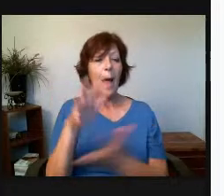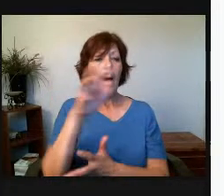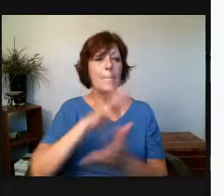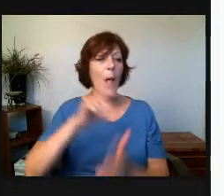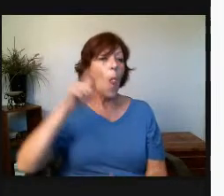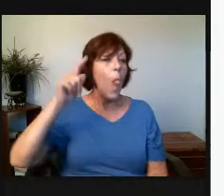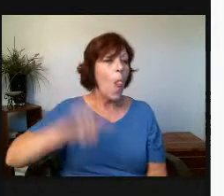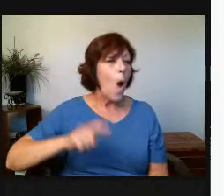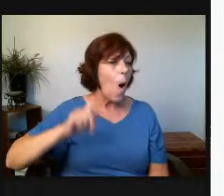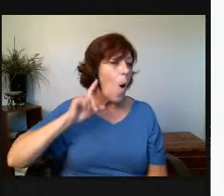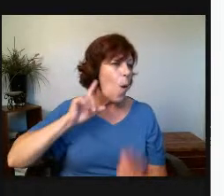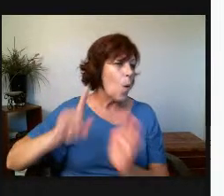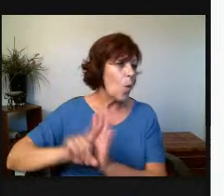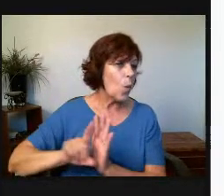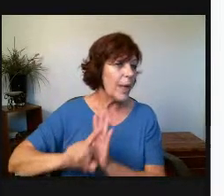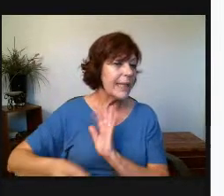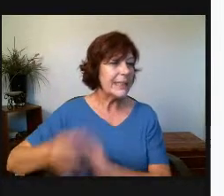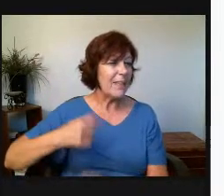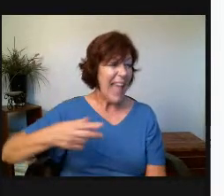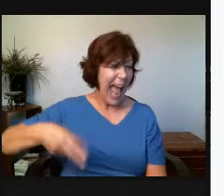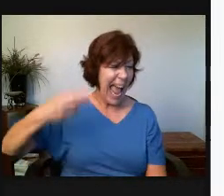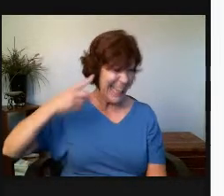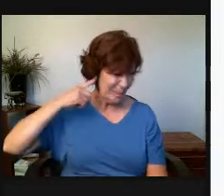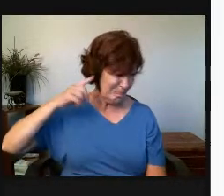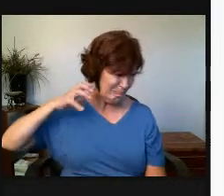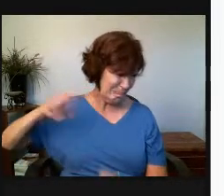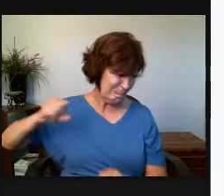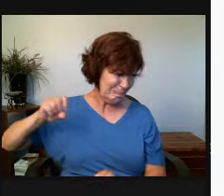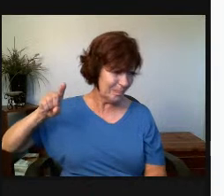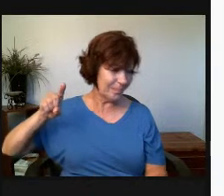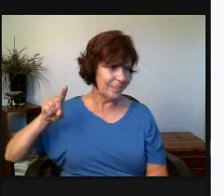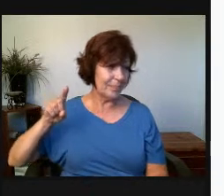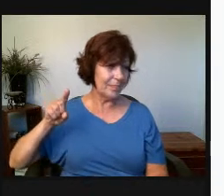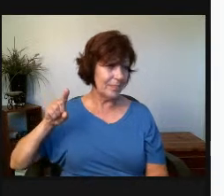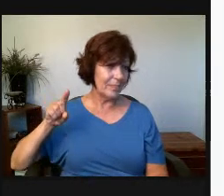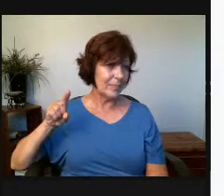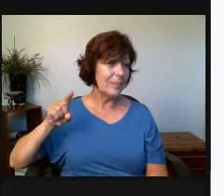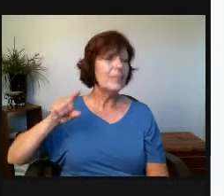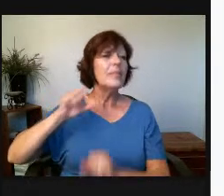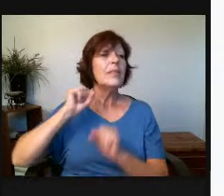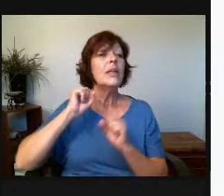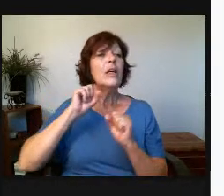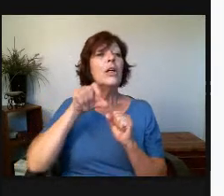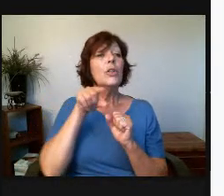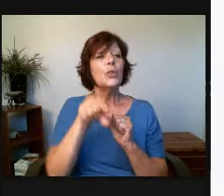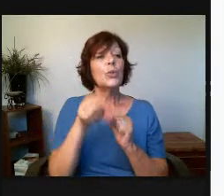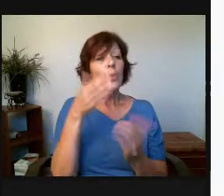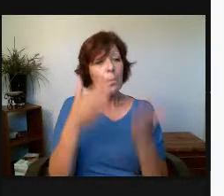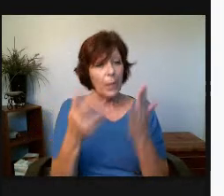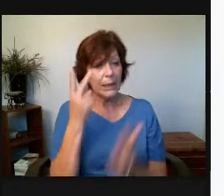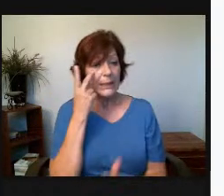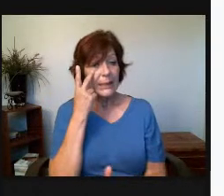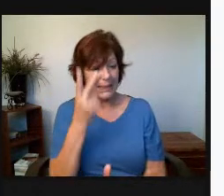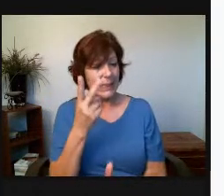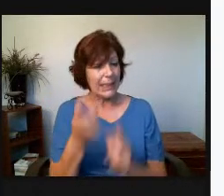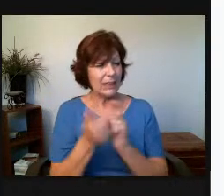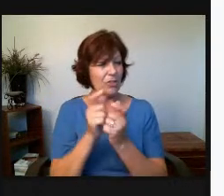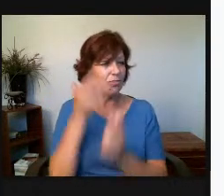sound rather than the high beeping sound that they're currently making them with. So you may see that